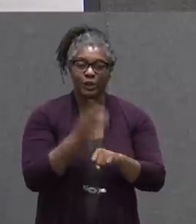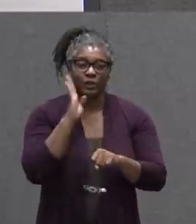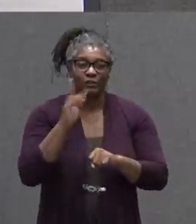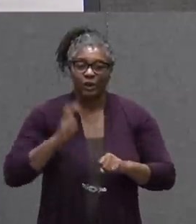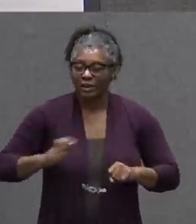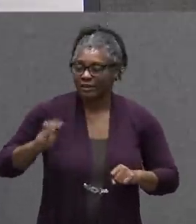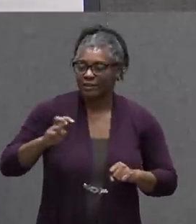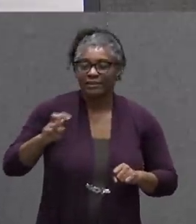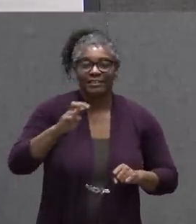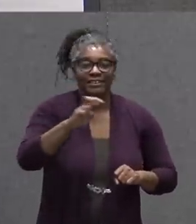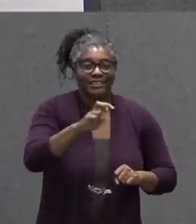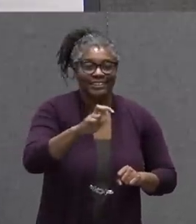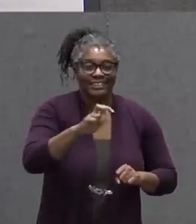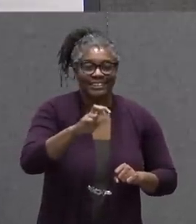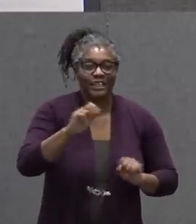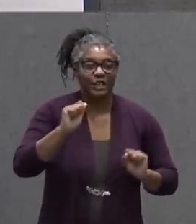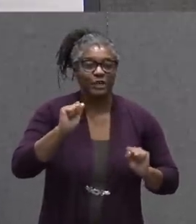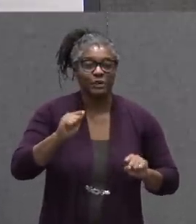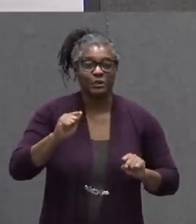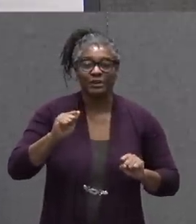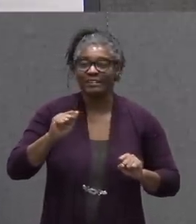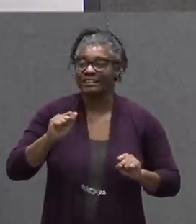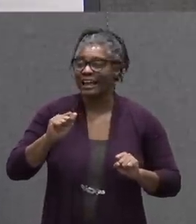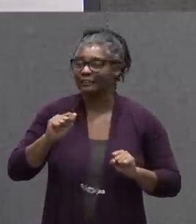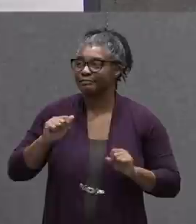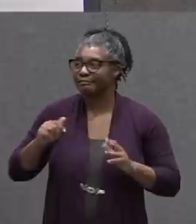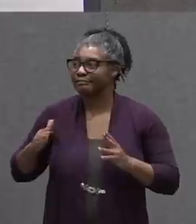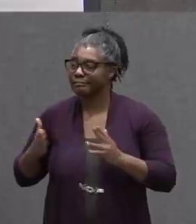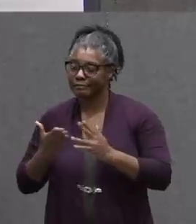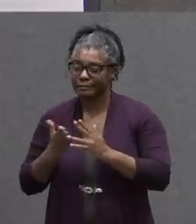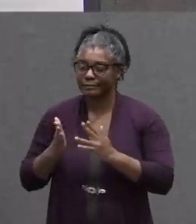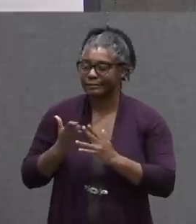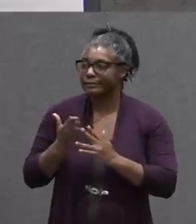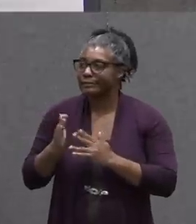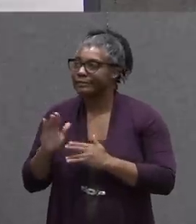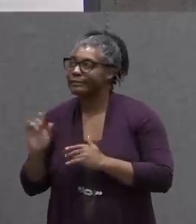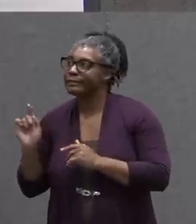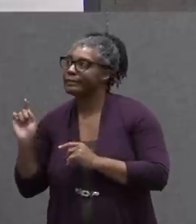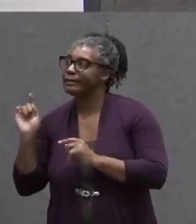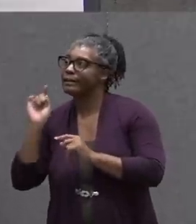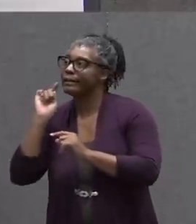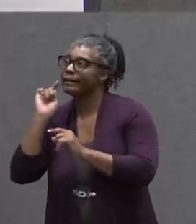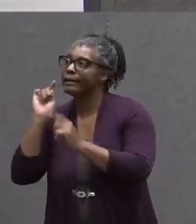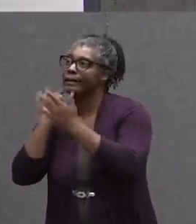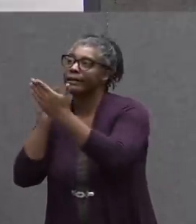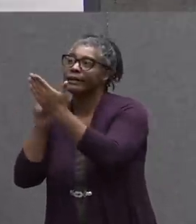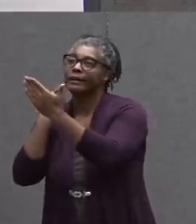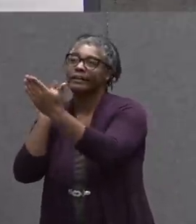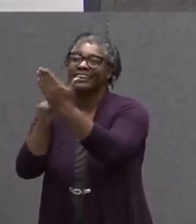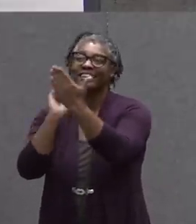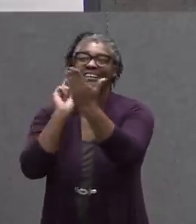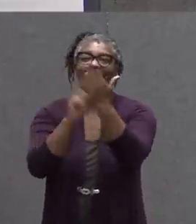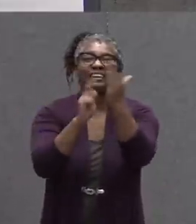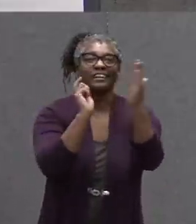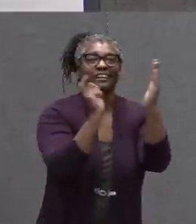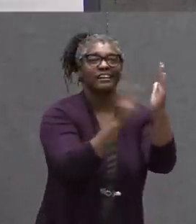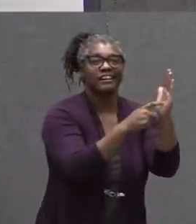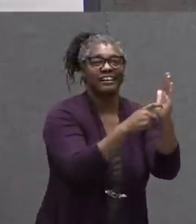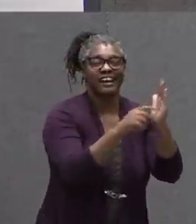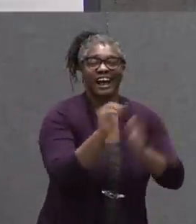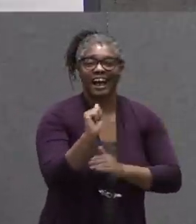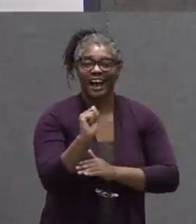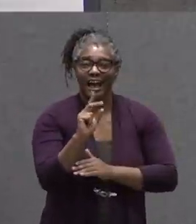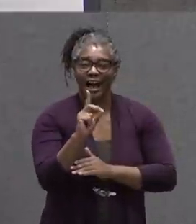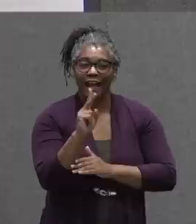exploratory adventure. You could have so much fun together traveling to the different places on your